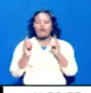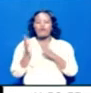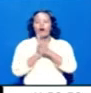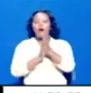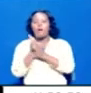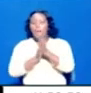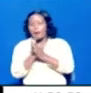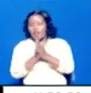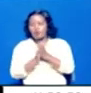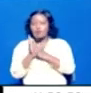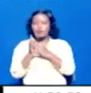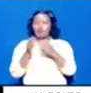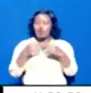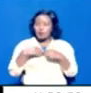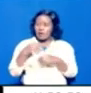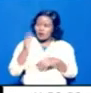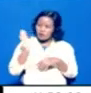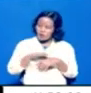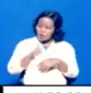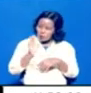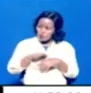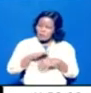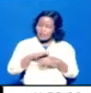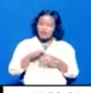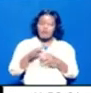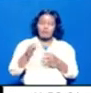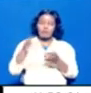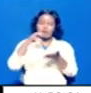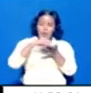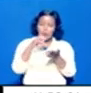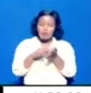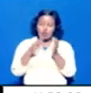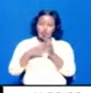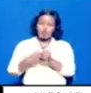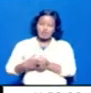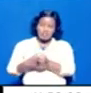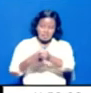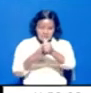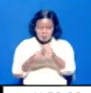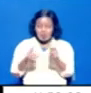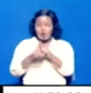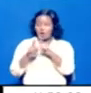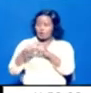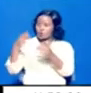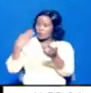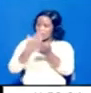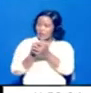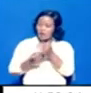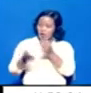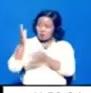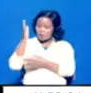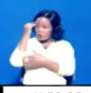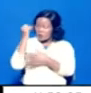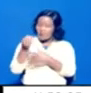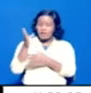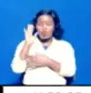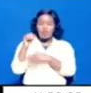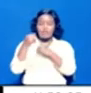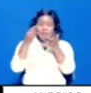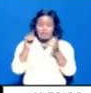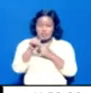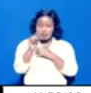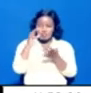women move into position of leadership, and we thank God that God delivered one to you yourself. And